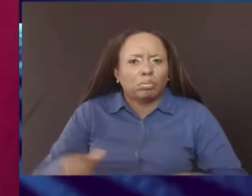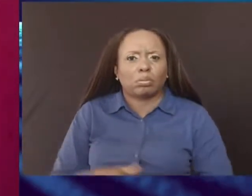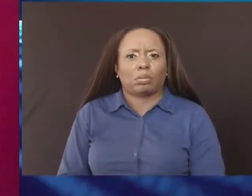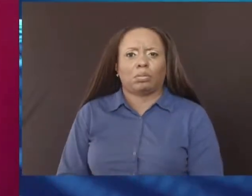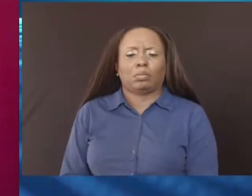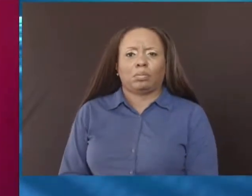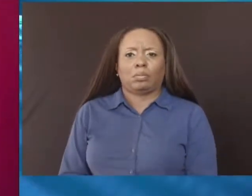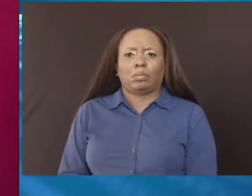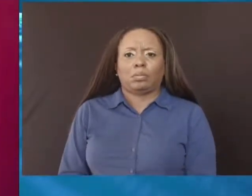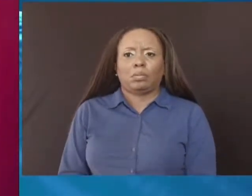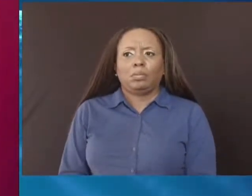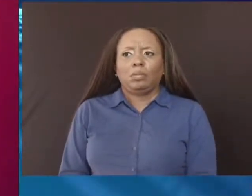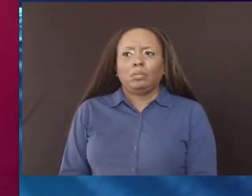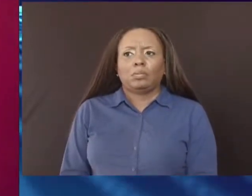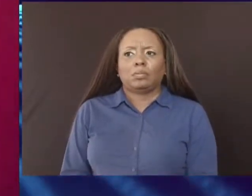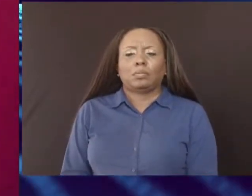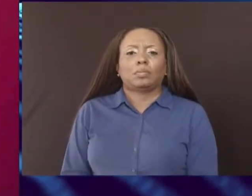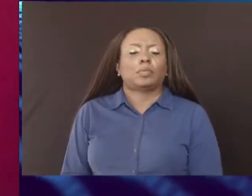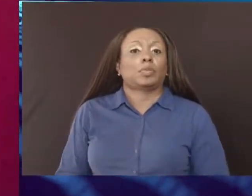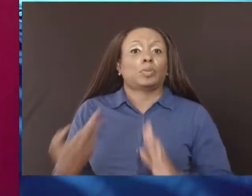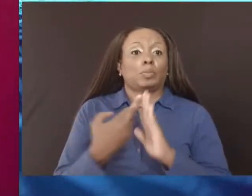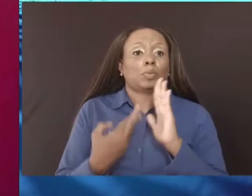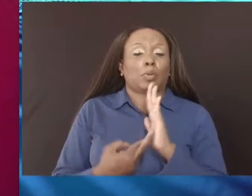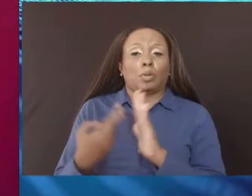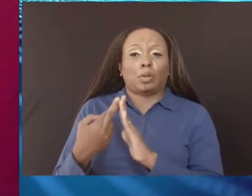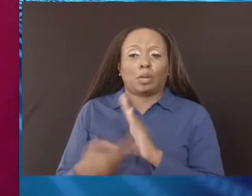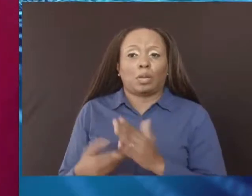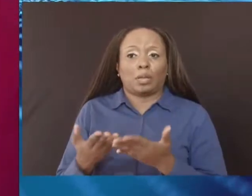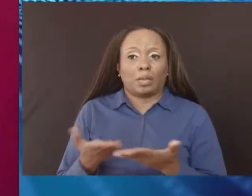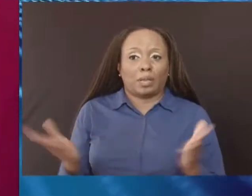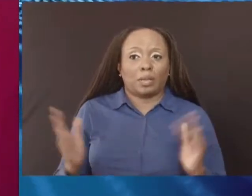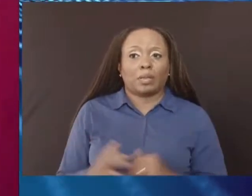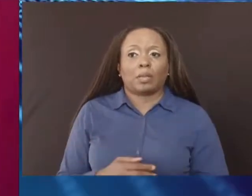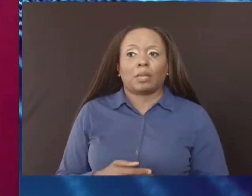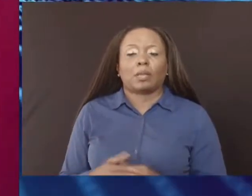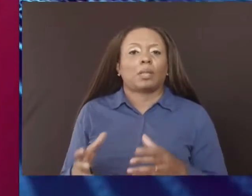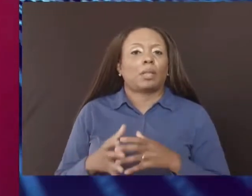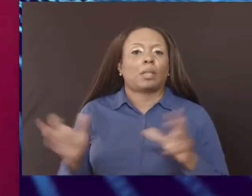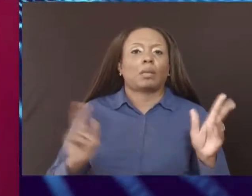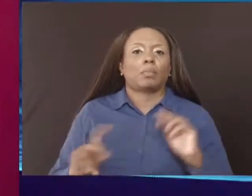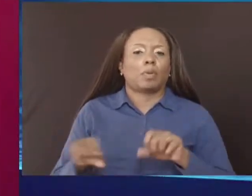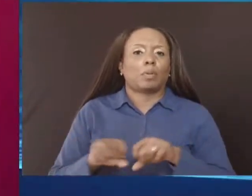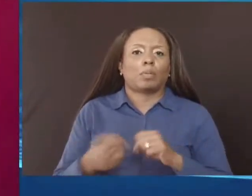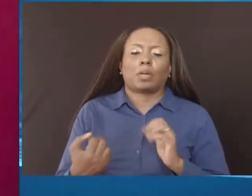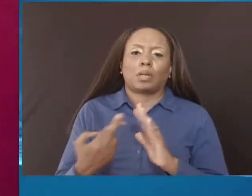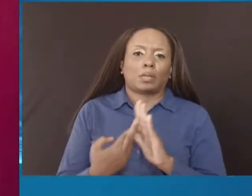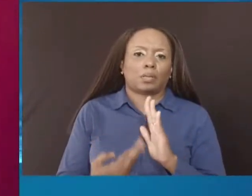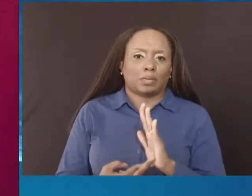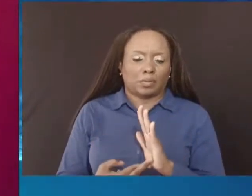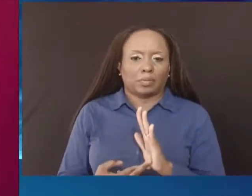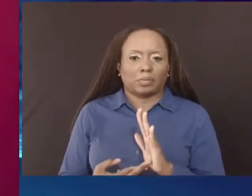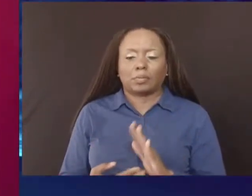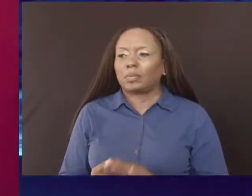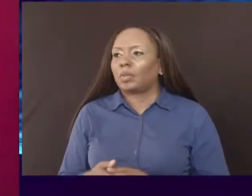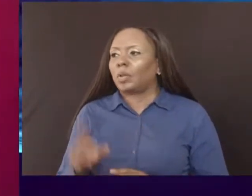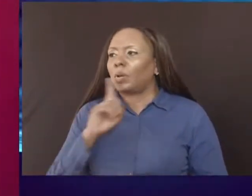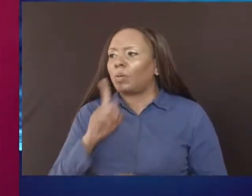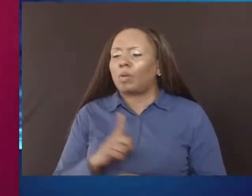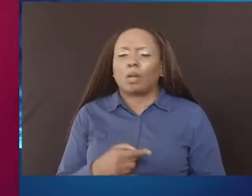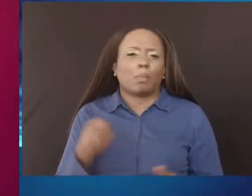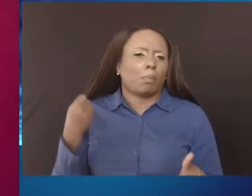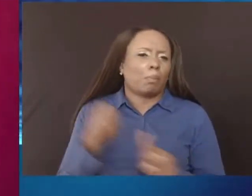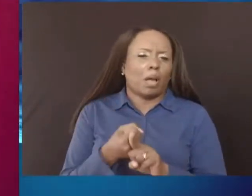possible. There are protocols out there for that reason. We understand that a lot of people are breaking those protocols. It is hurting all of